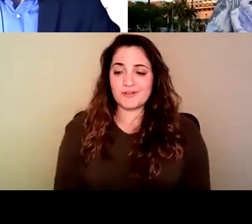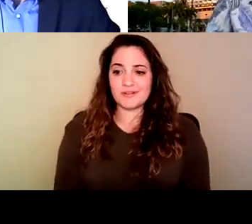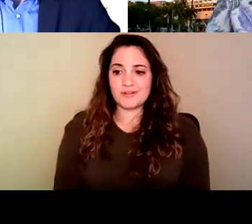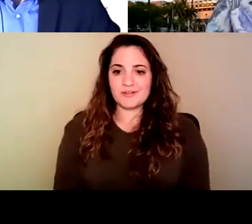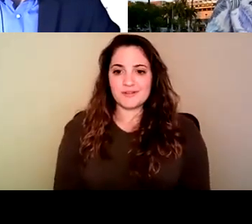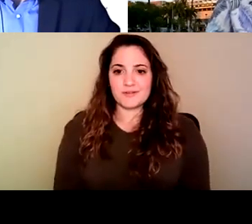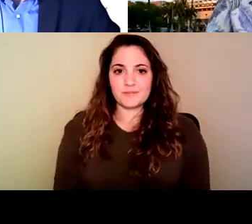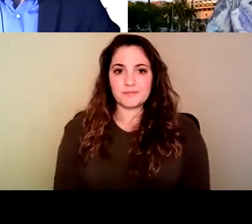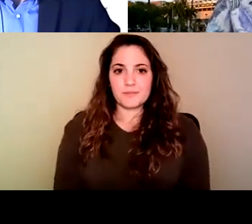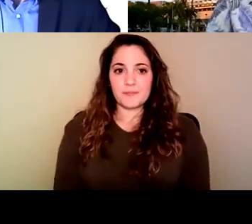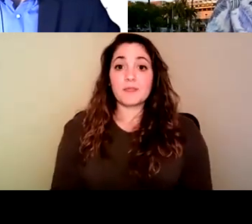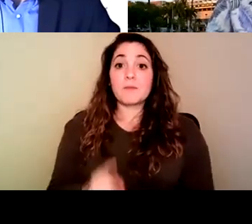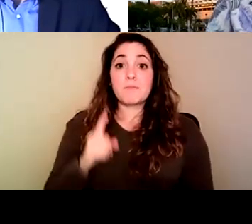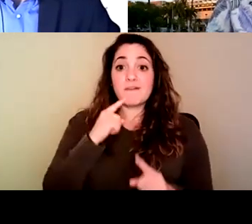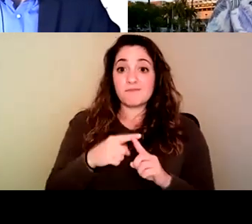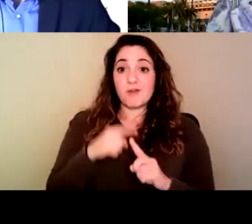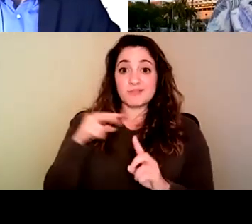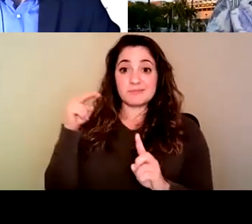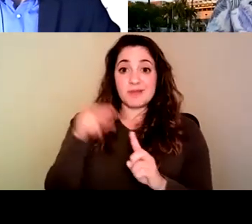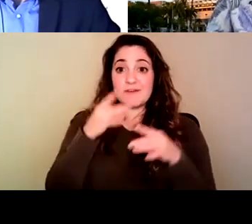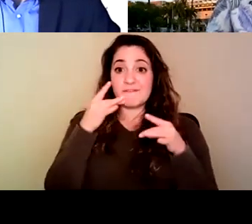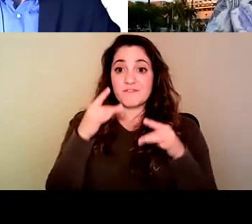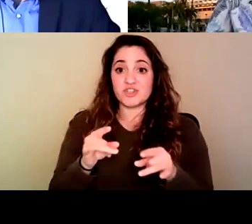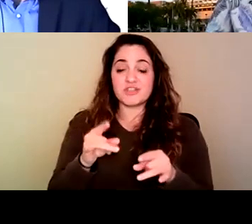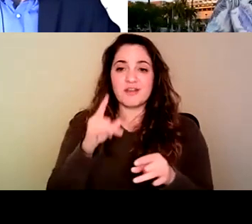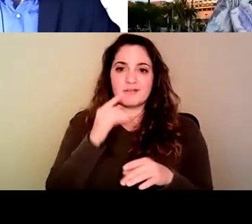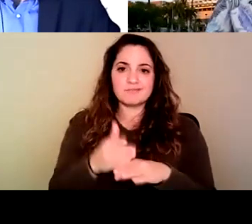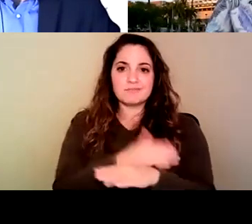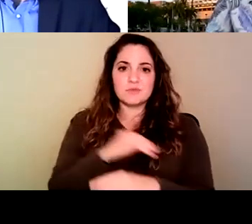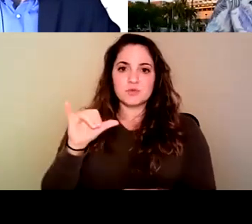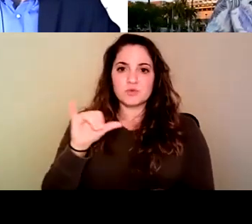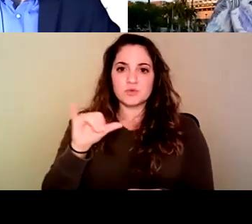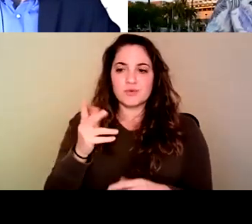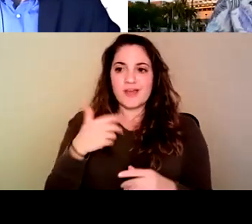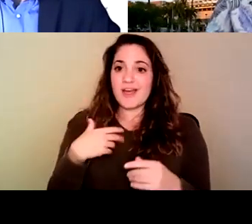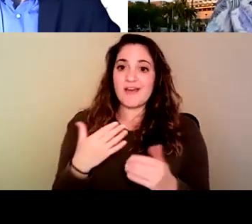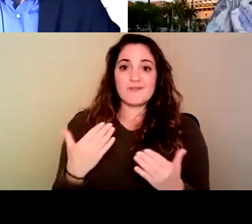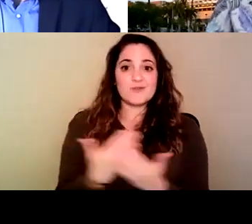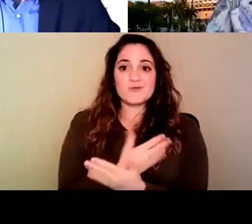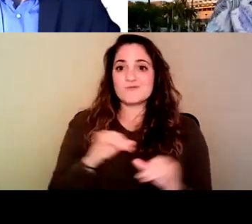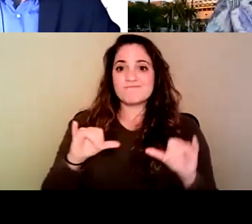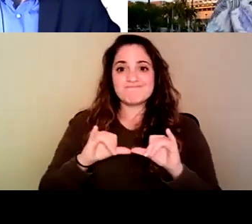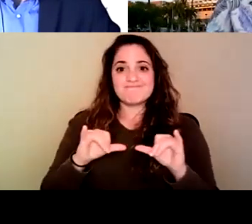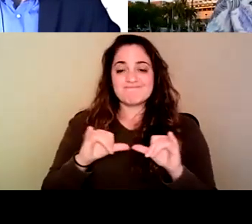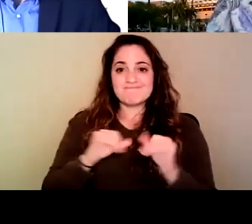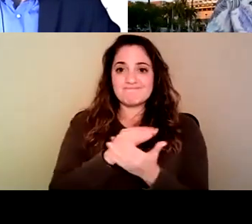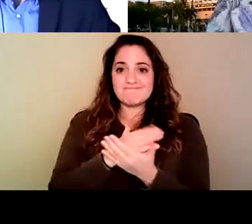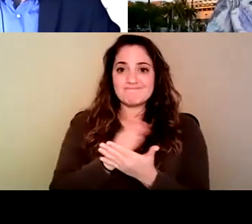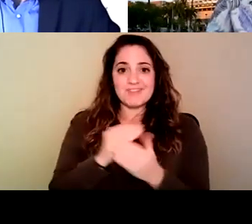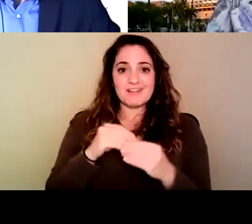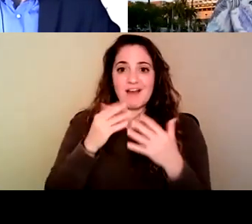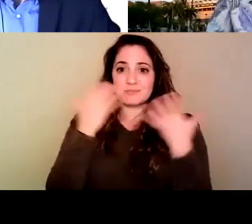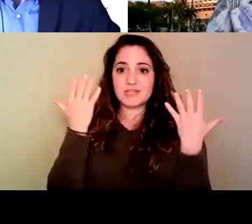But I think from an efficiency standpoint as well, there is a new barometer in the hospitality business, and that is to